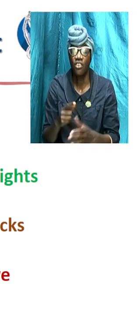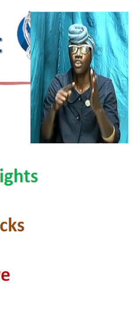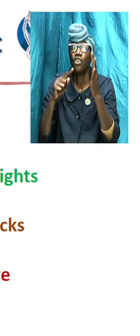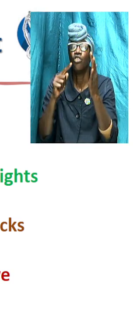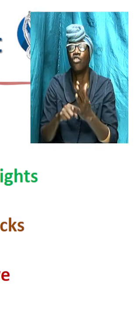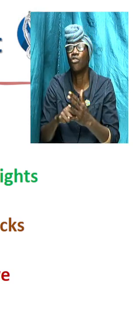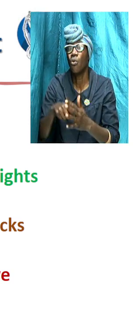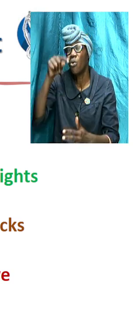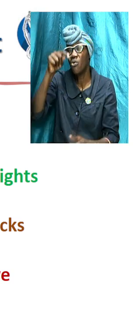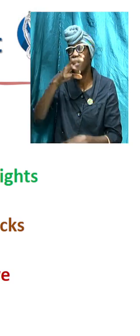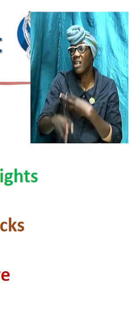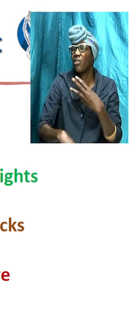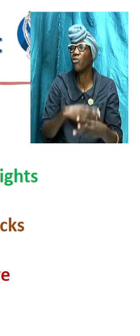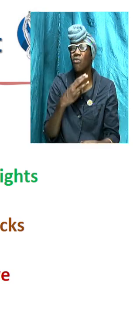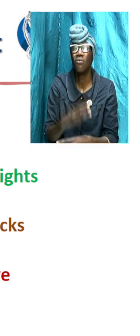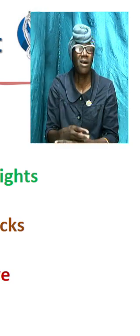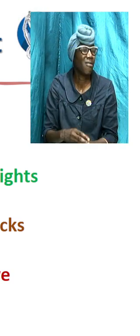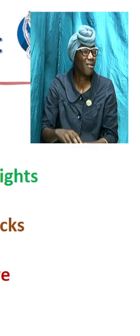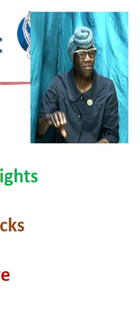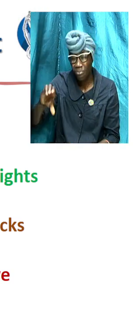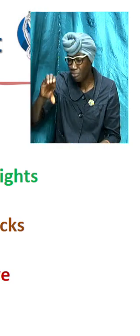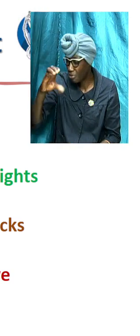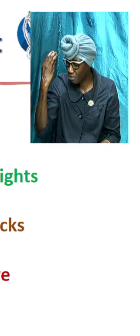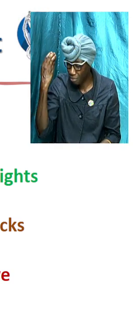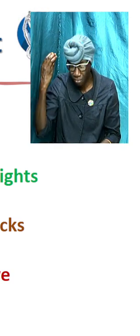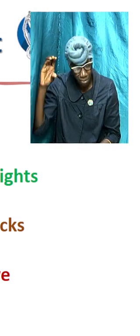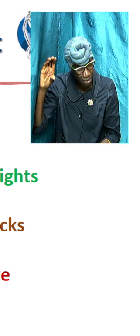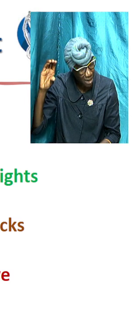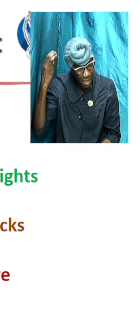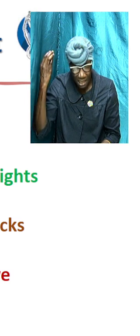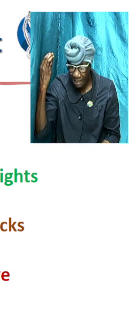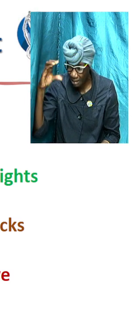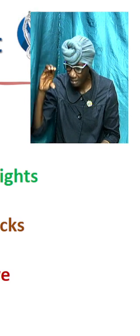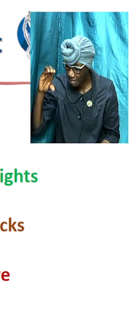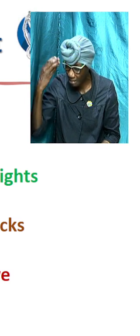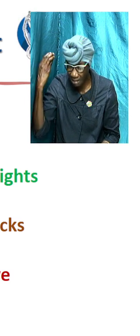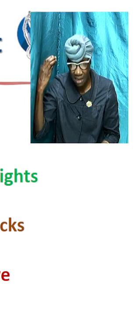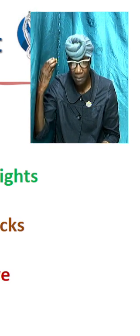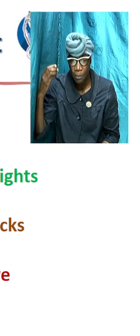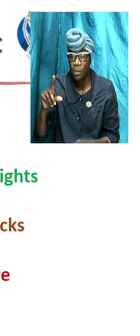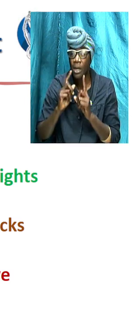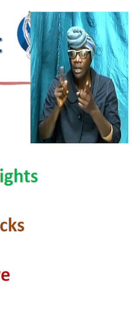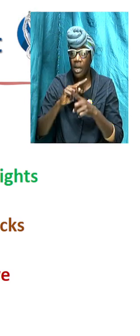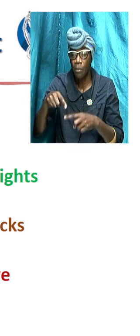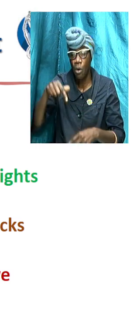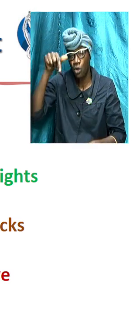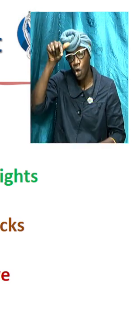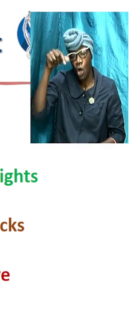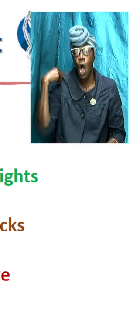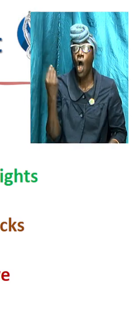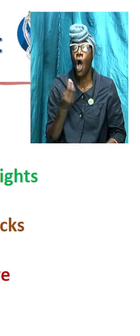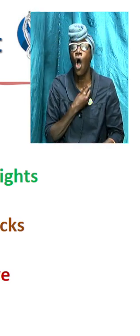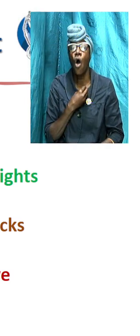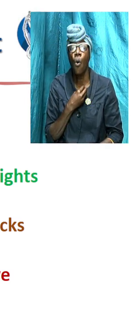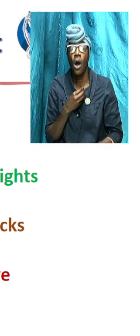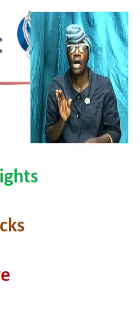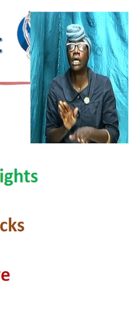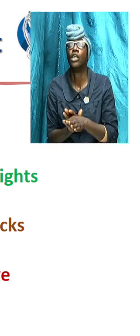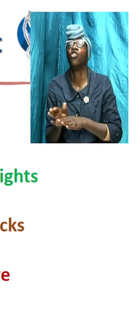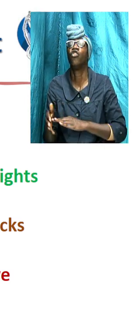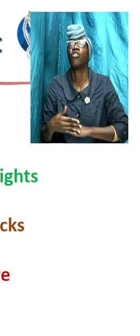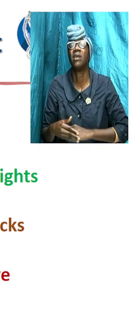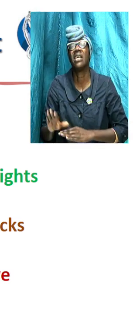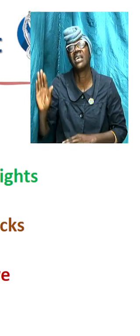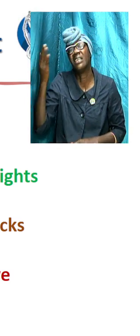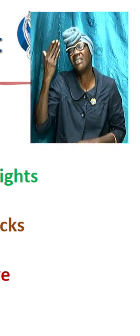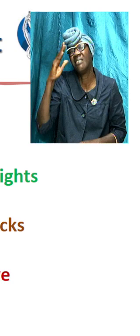has gone crazy. Amen. And then we talk about, even in our country, Jamaica, amen, it seems as if the